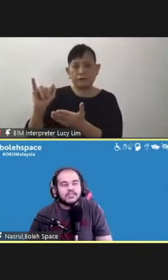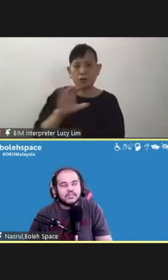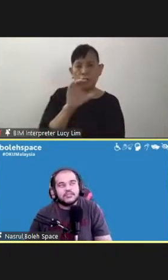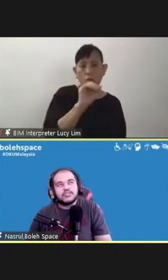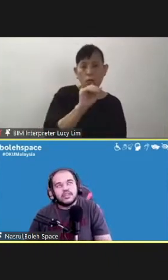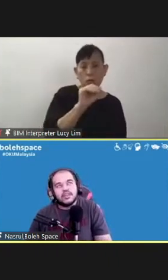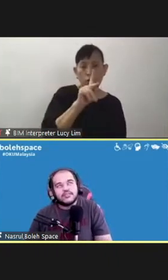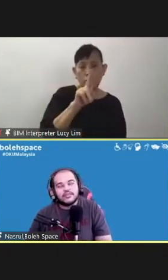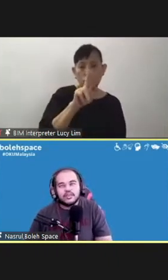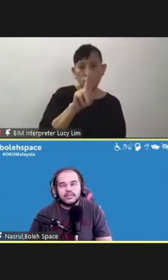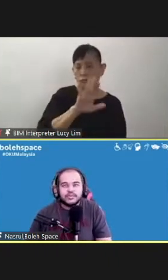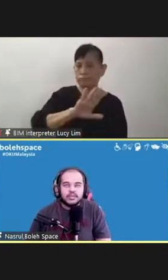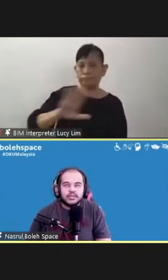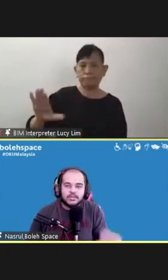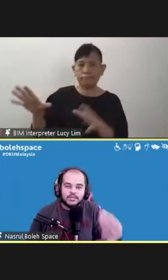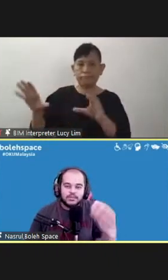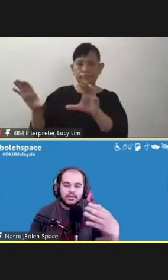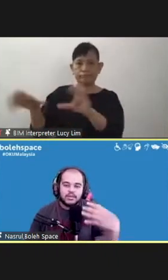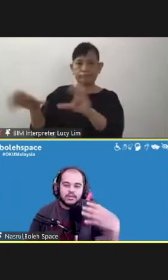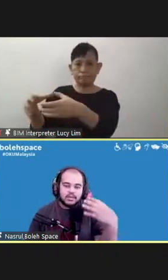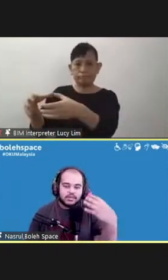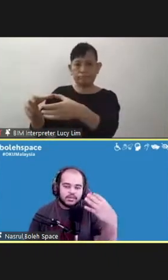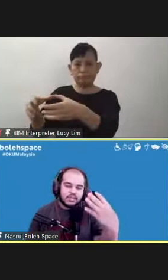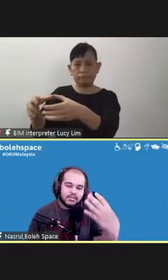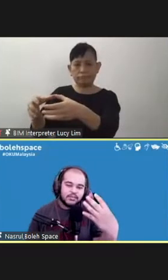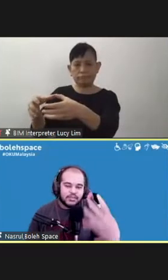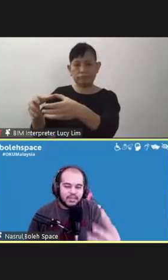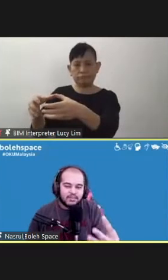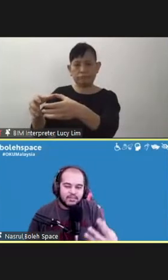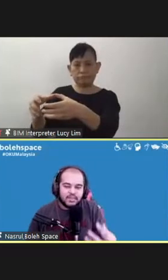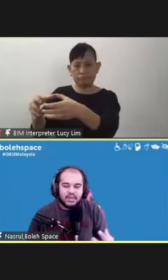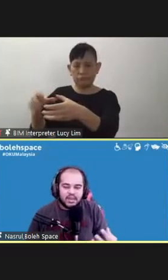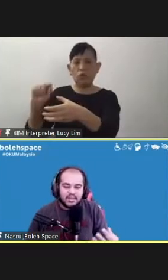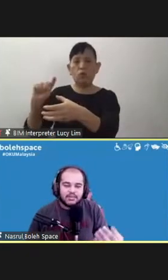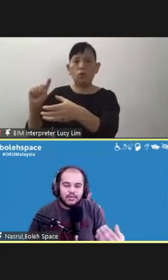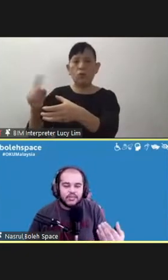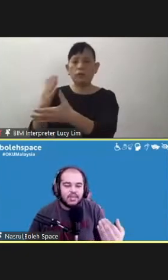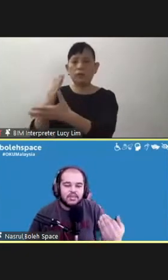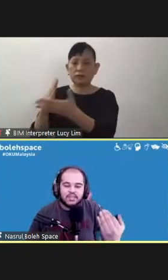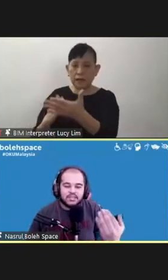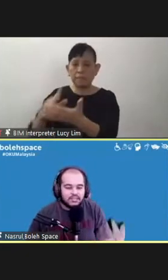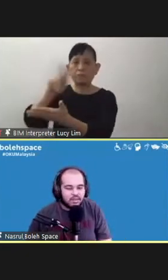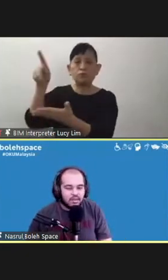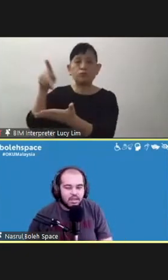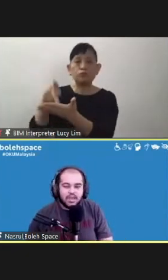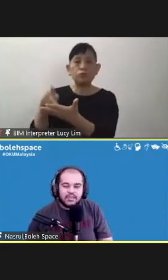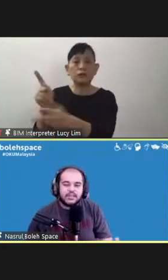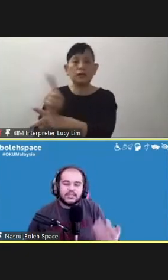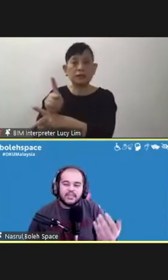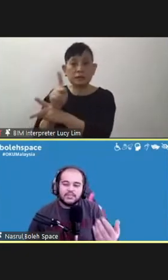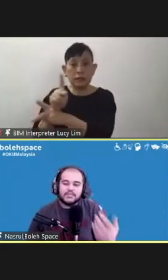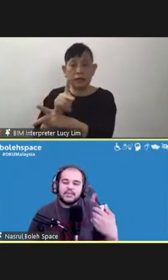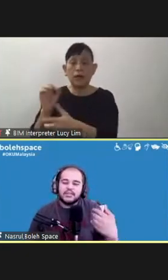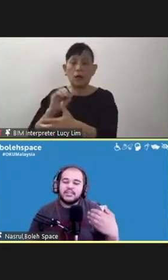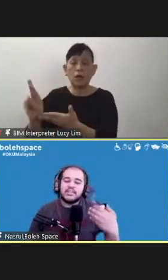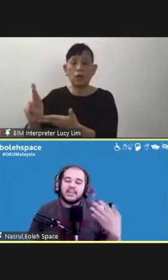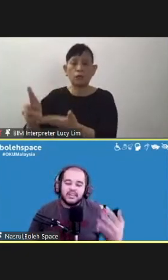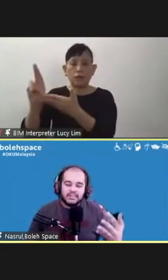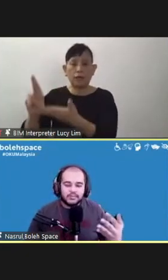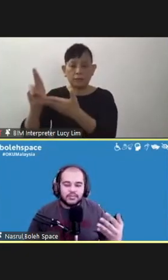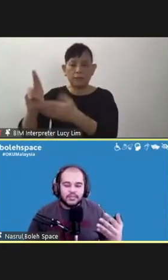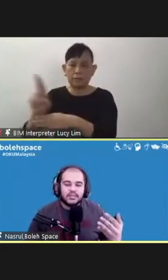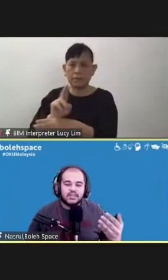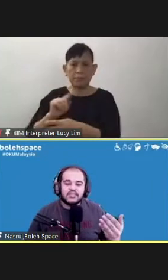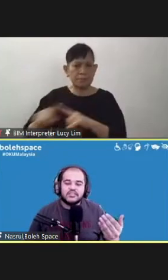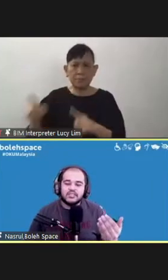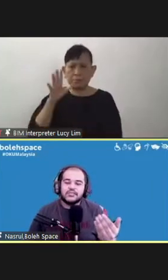be institutionalized. OKU kena masuk ke certain pusat jagaan or rehabilitation. And sometimes parents decline